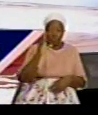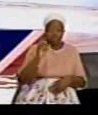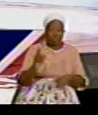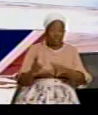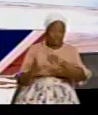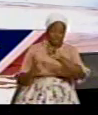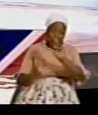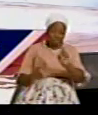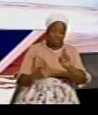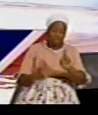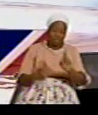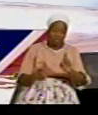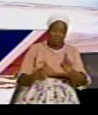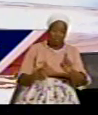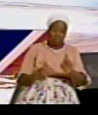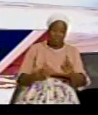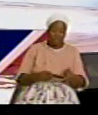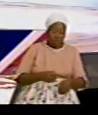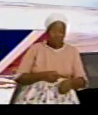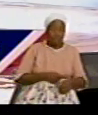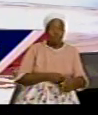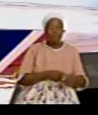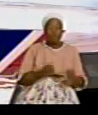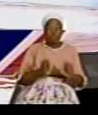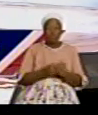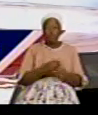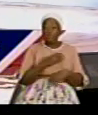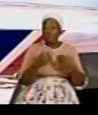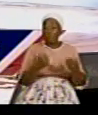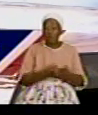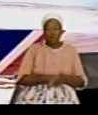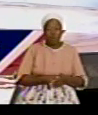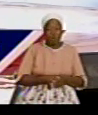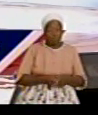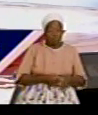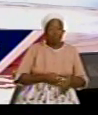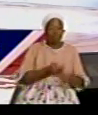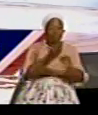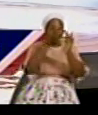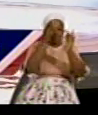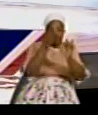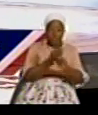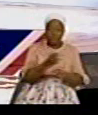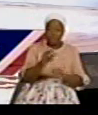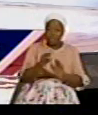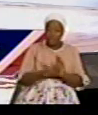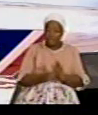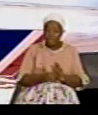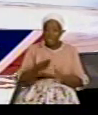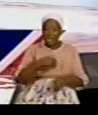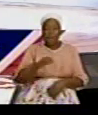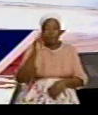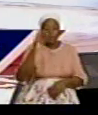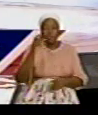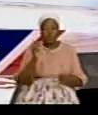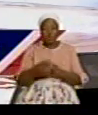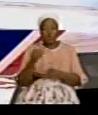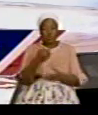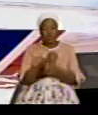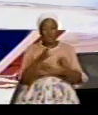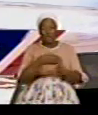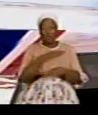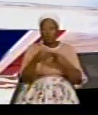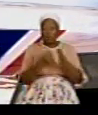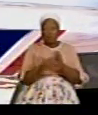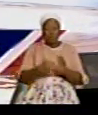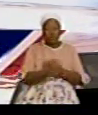faithfully? And he preached the word of salvation. And those Pharisees were always there to hear, but